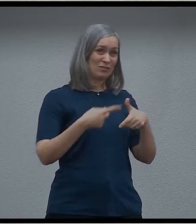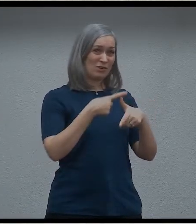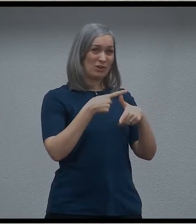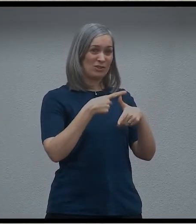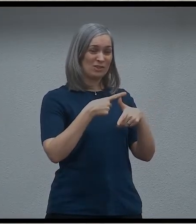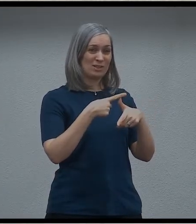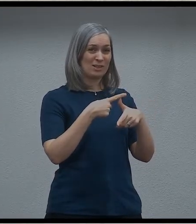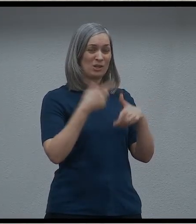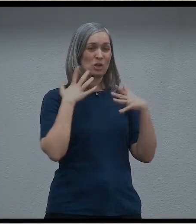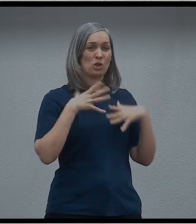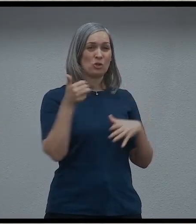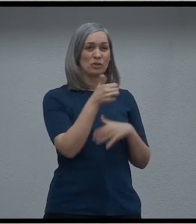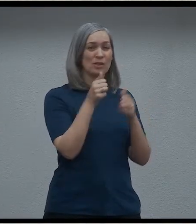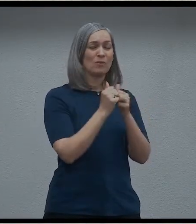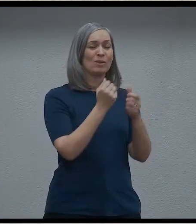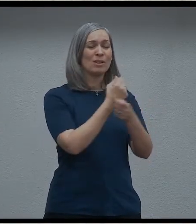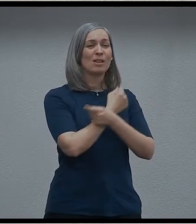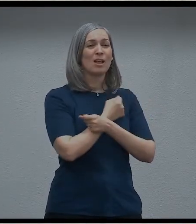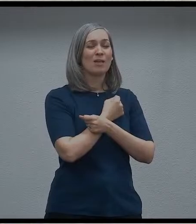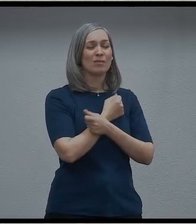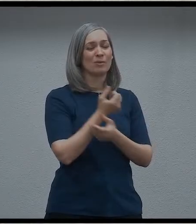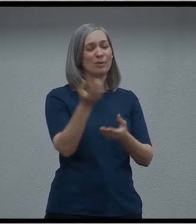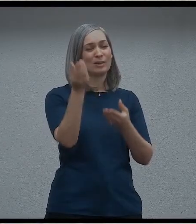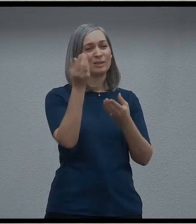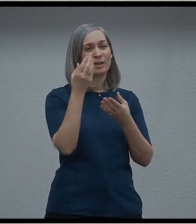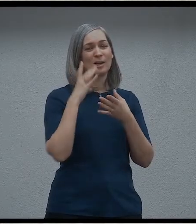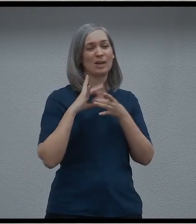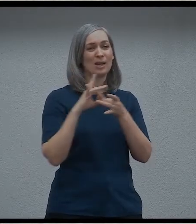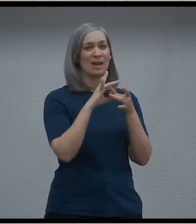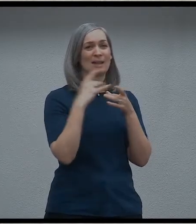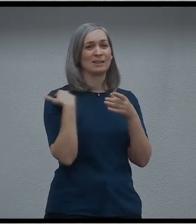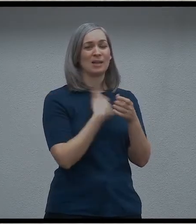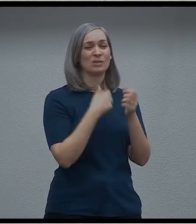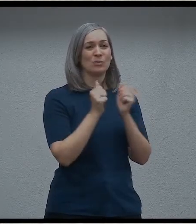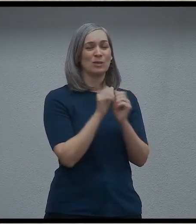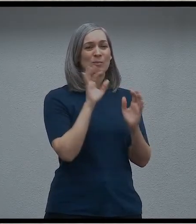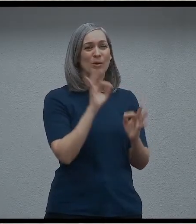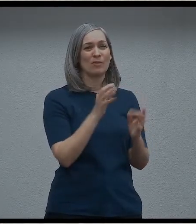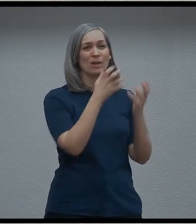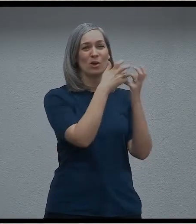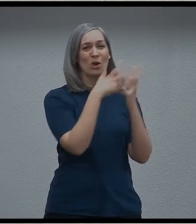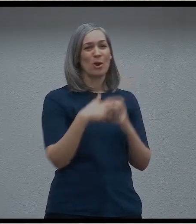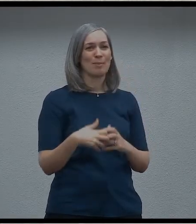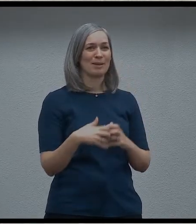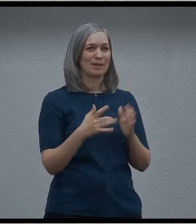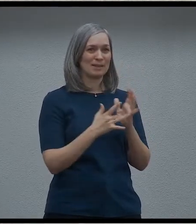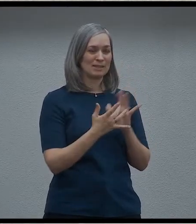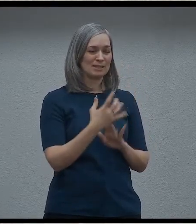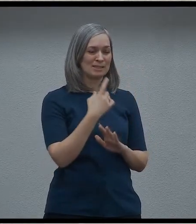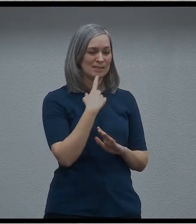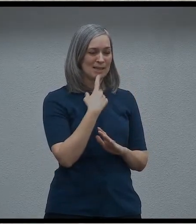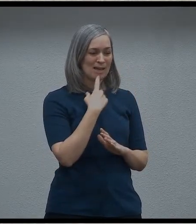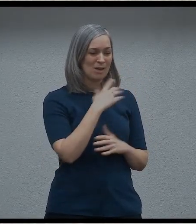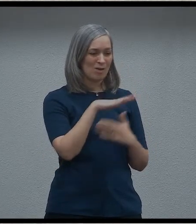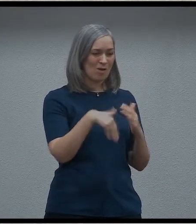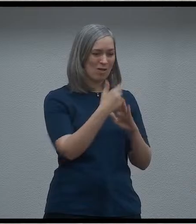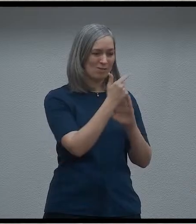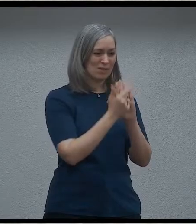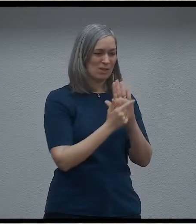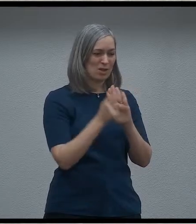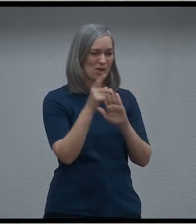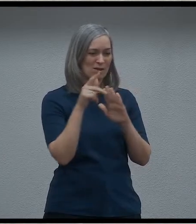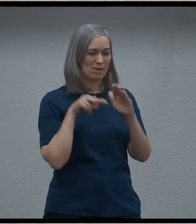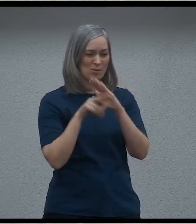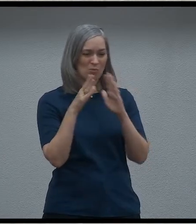all together in perfect harmony. Do you remember what Jesus said about what sums up the entirety of the law and the